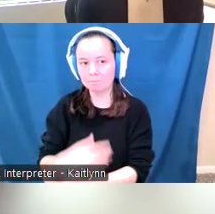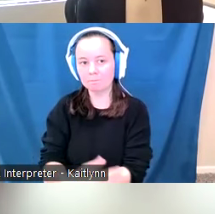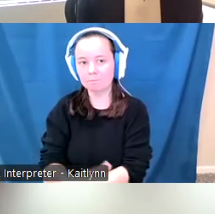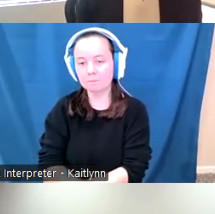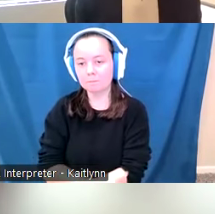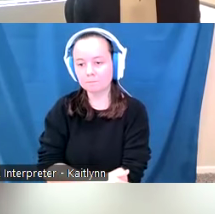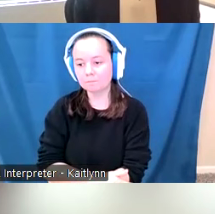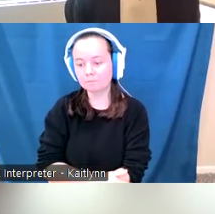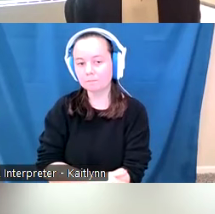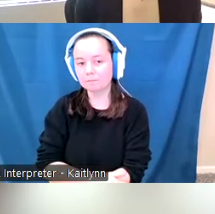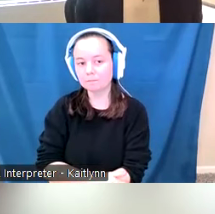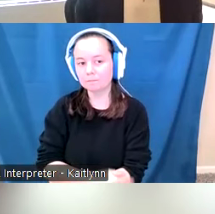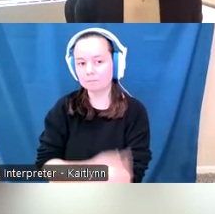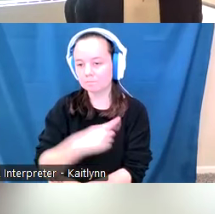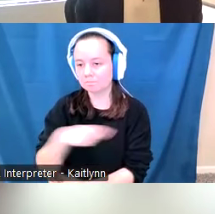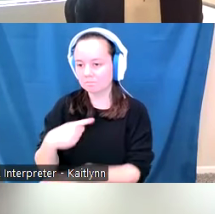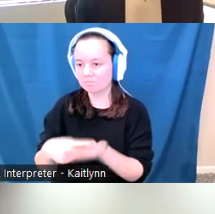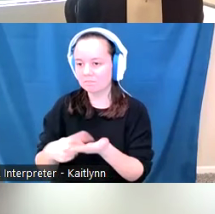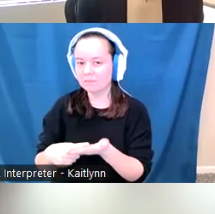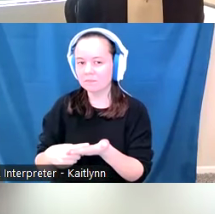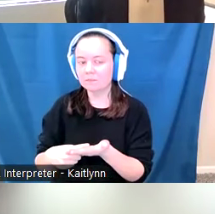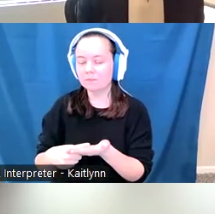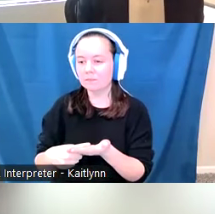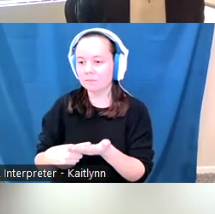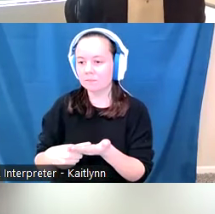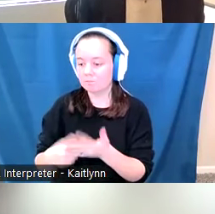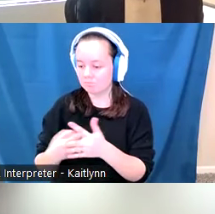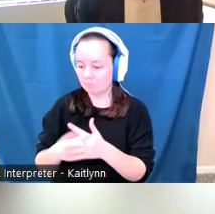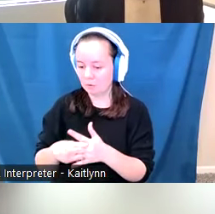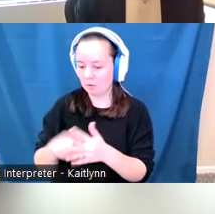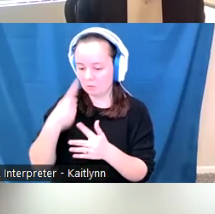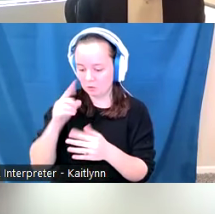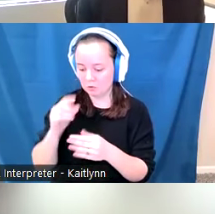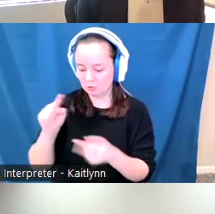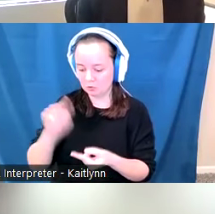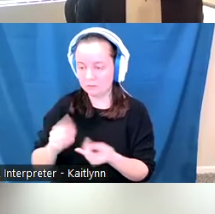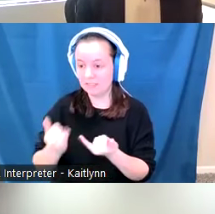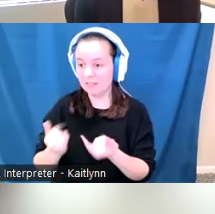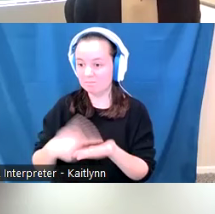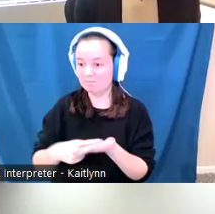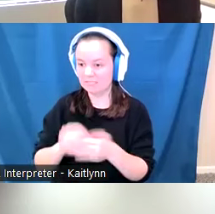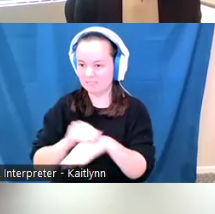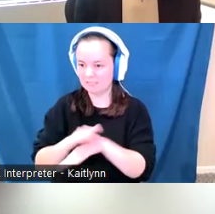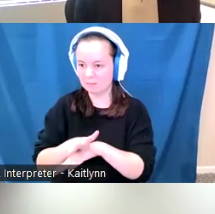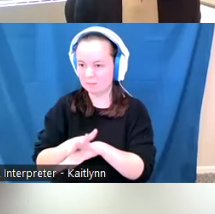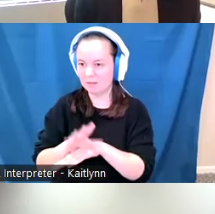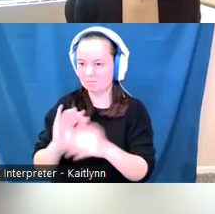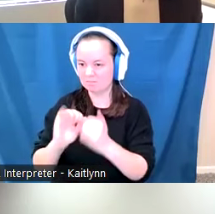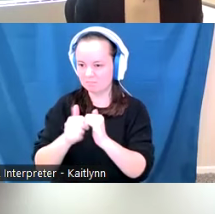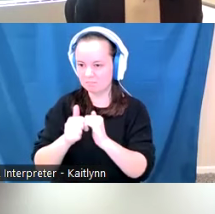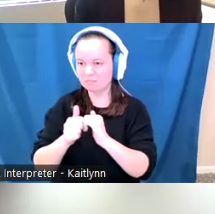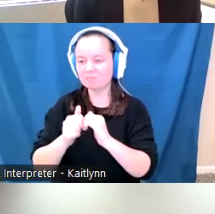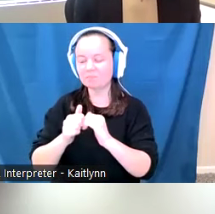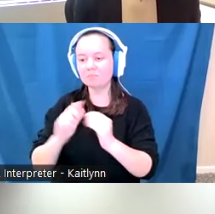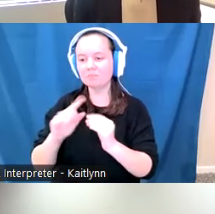We've talked about the state of this workforce shortage, so now let's talk about the impacts. It's important to address this workforce